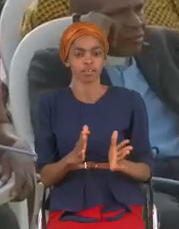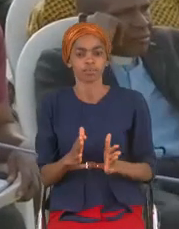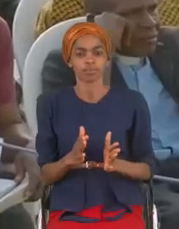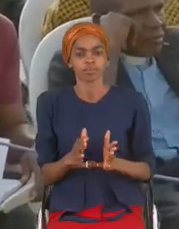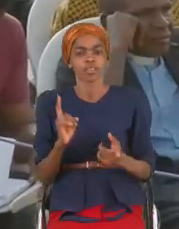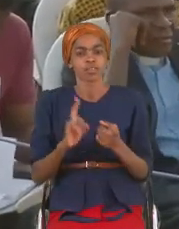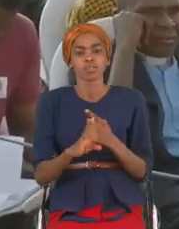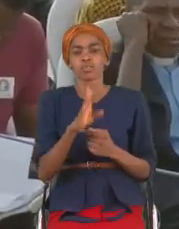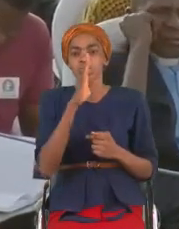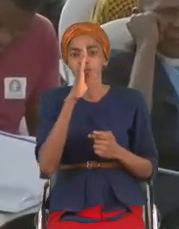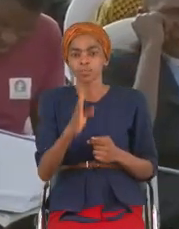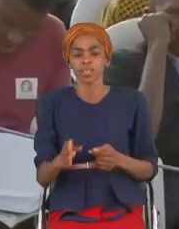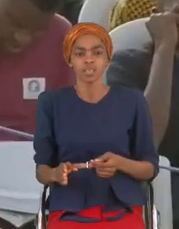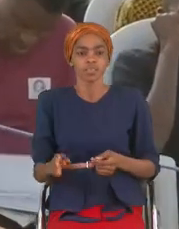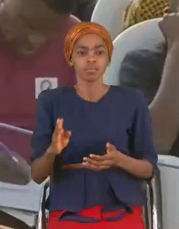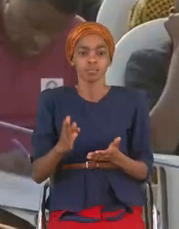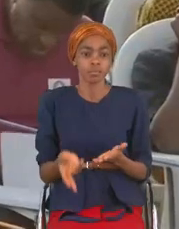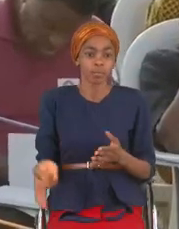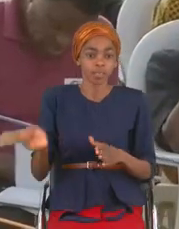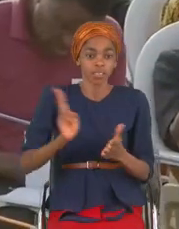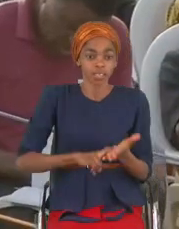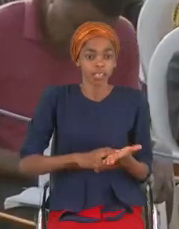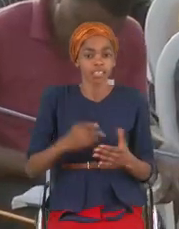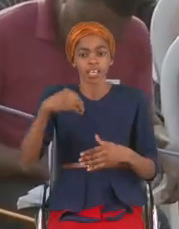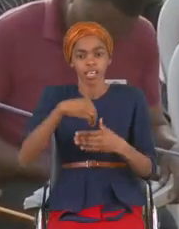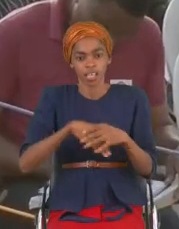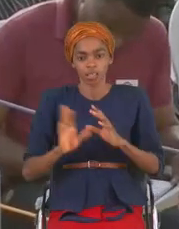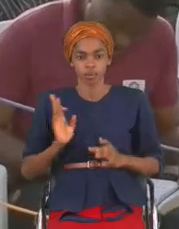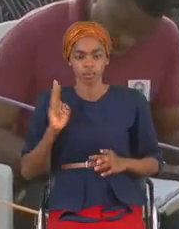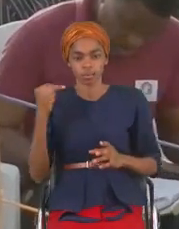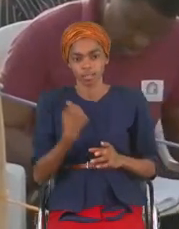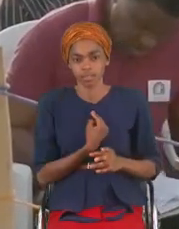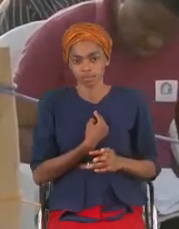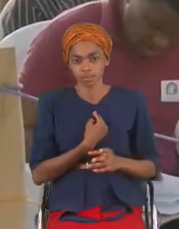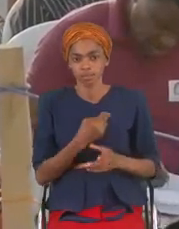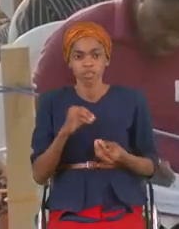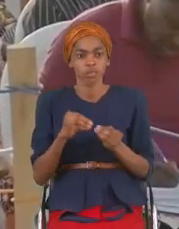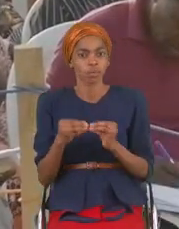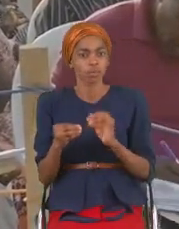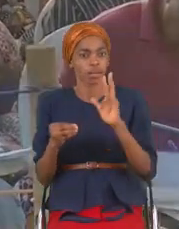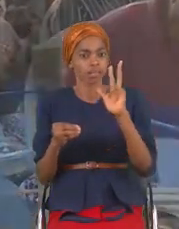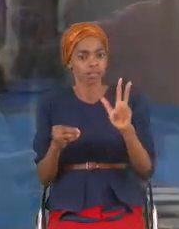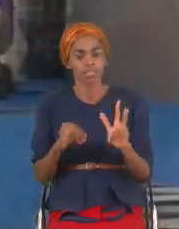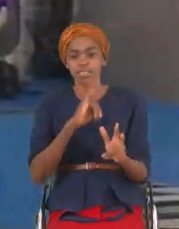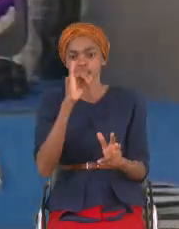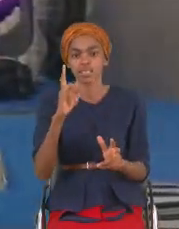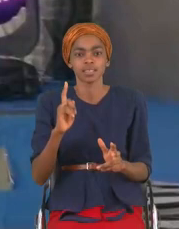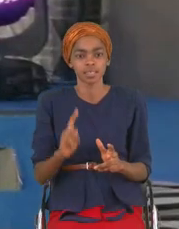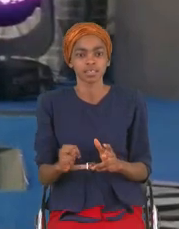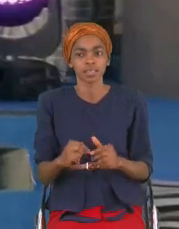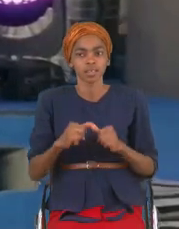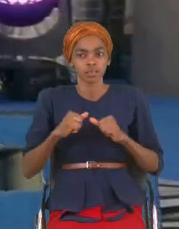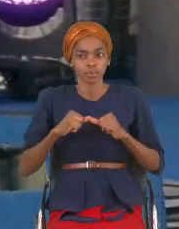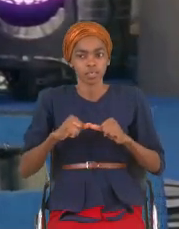to be replicated and reproduced in us. Number three is the persistence